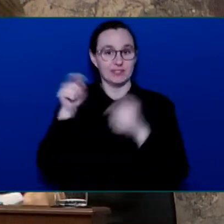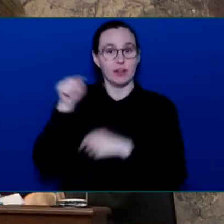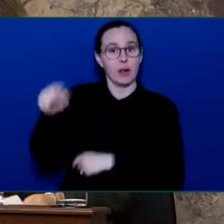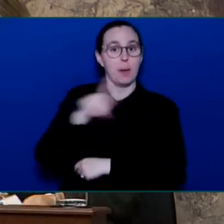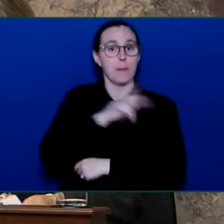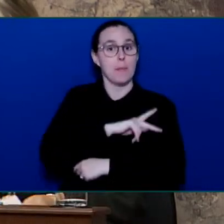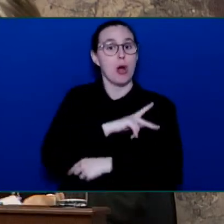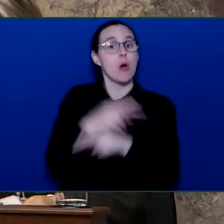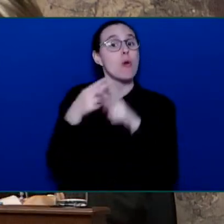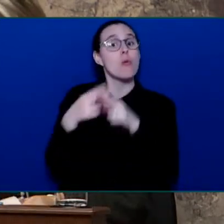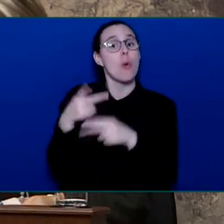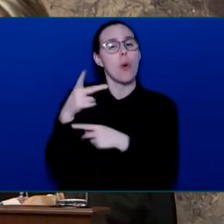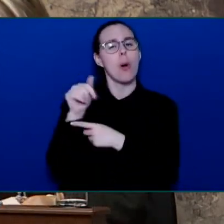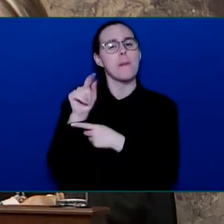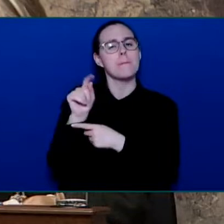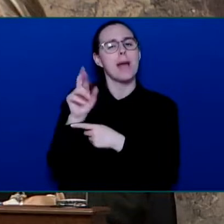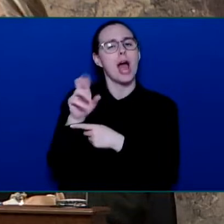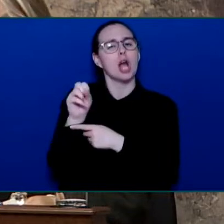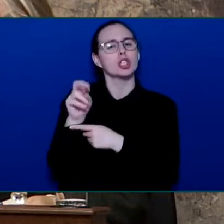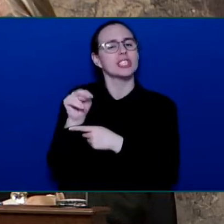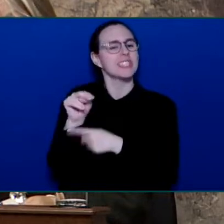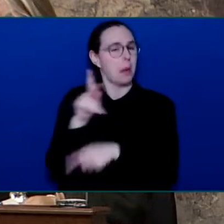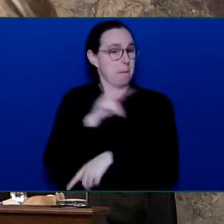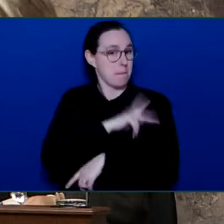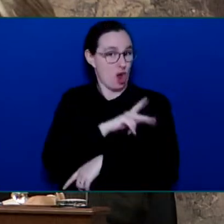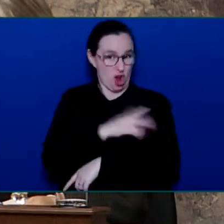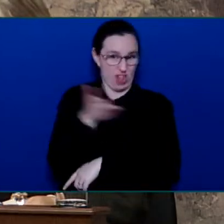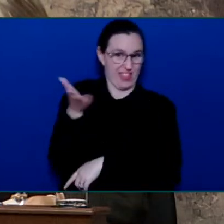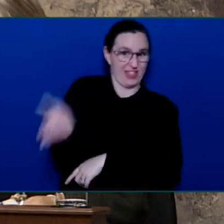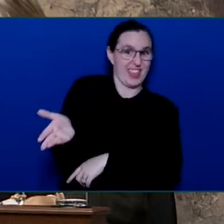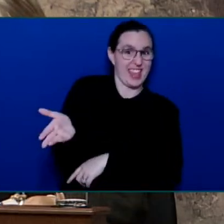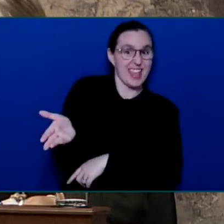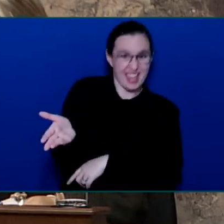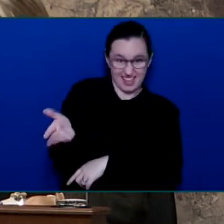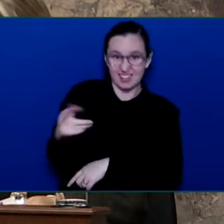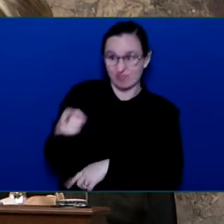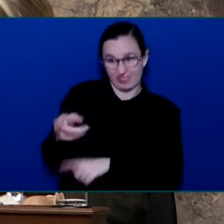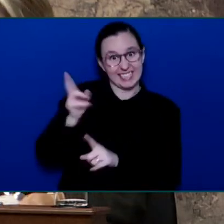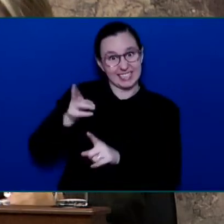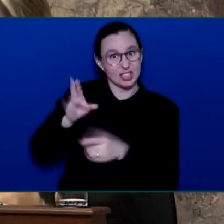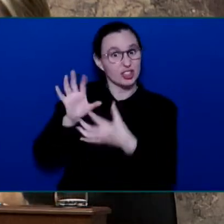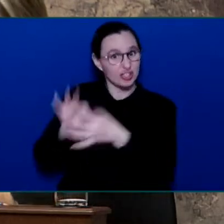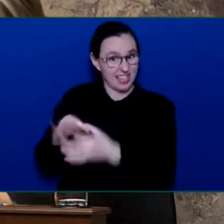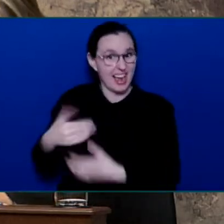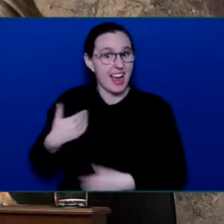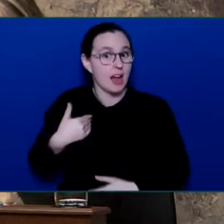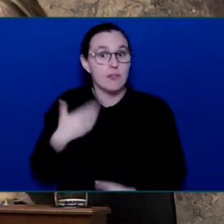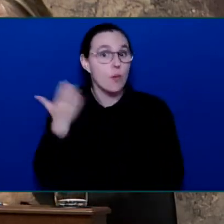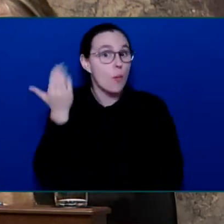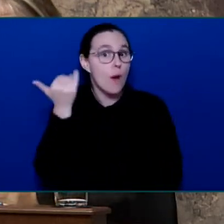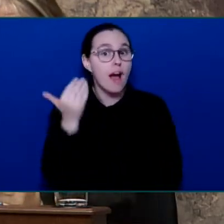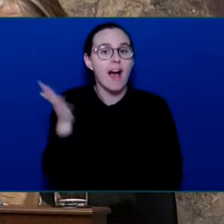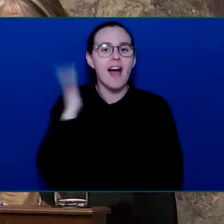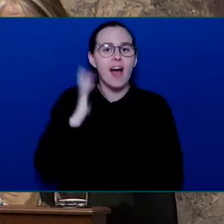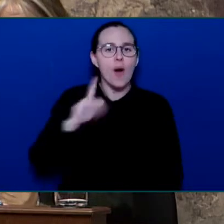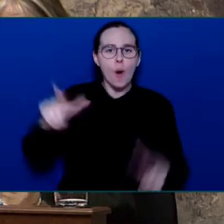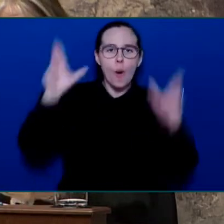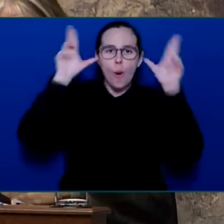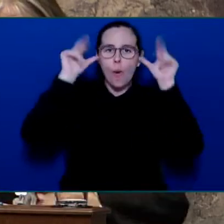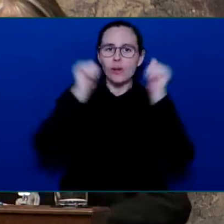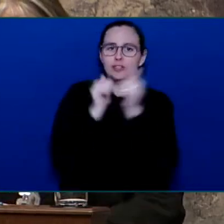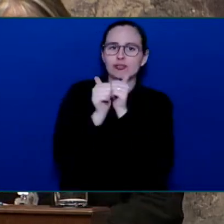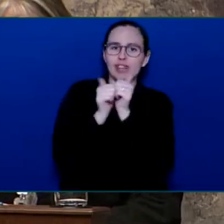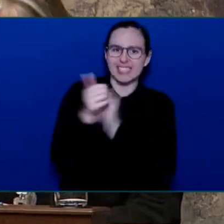Patterson Park was once the site of magnificent standardbred horse racing. Well, fast forward, and Patterson Park was once again full of life as